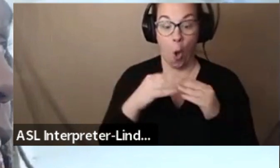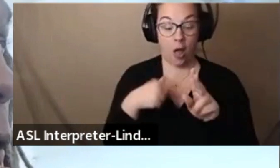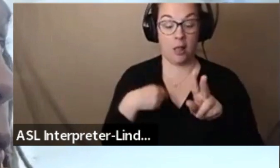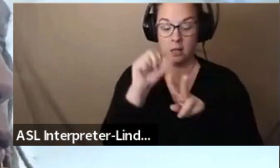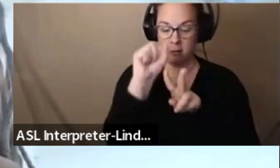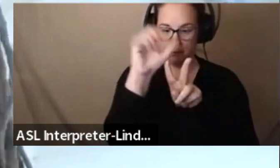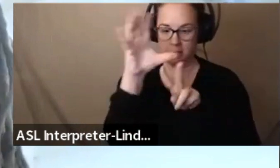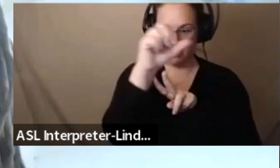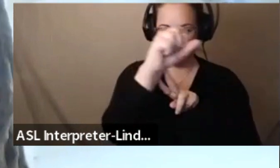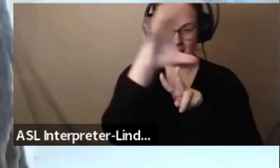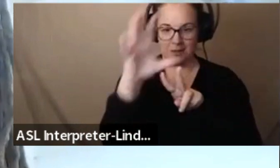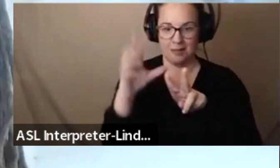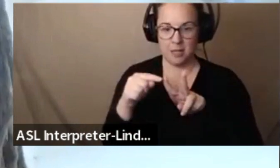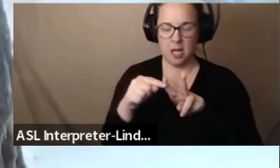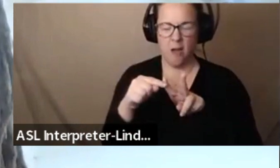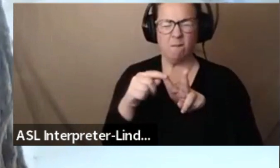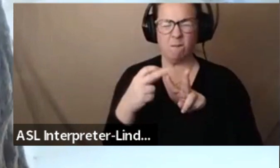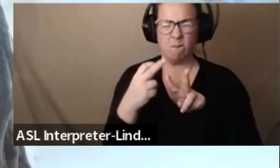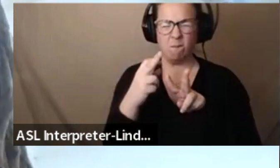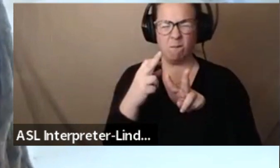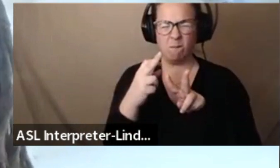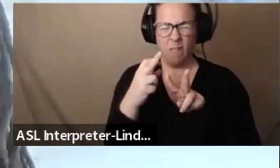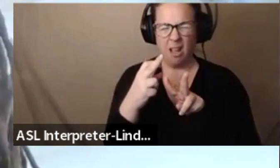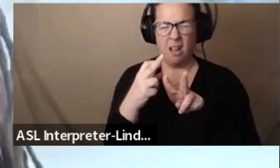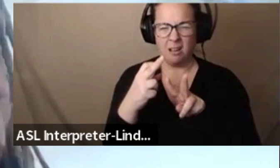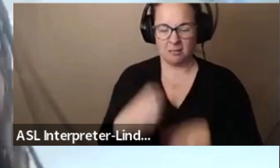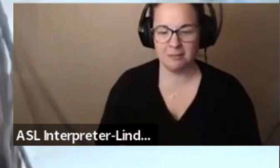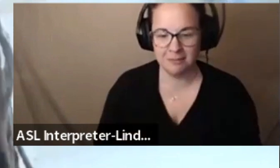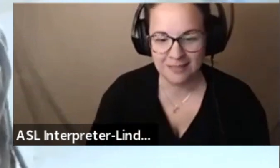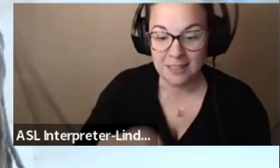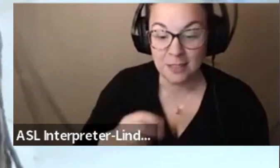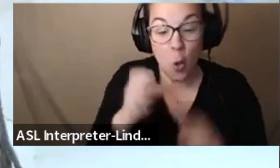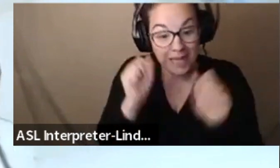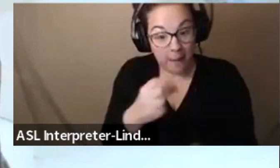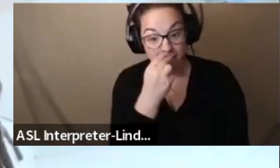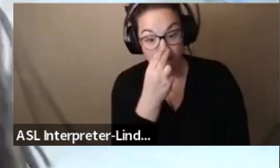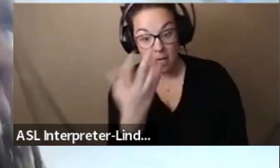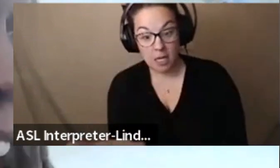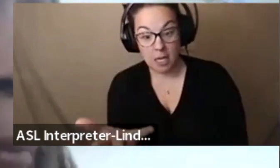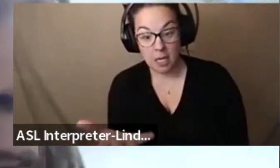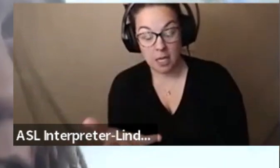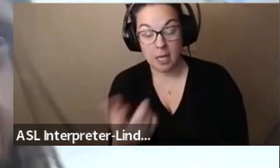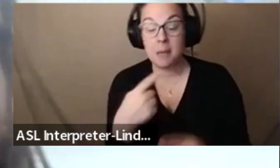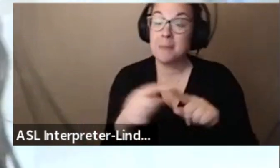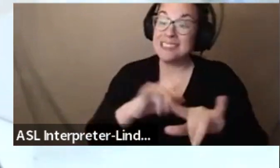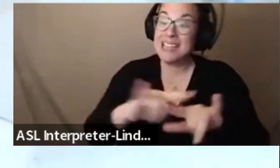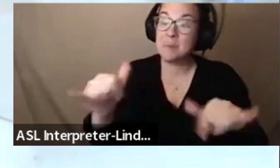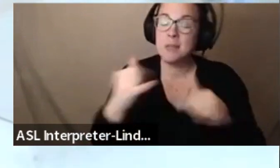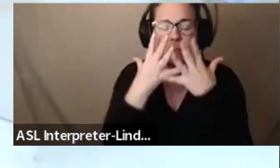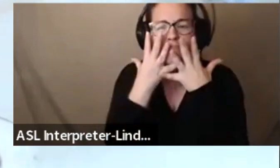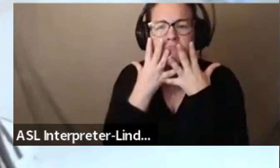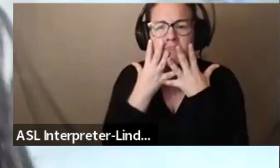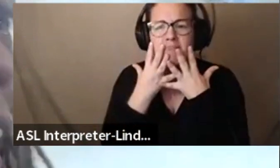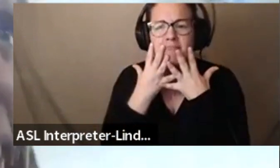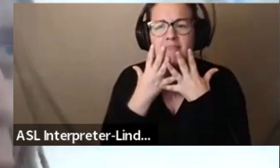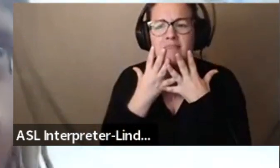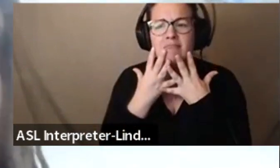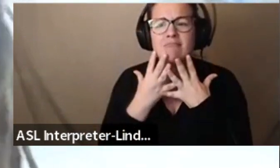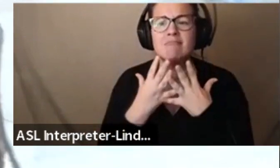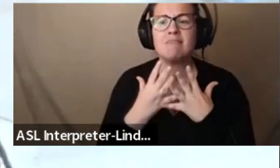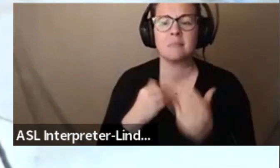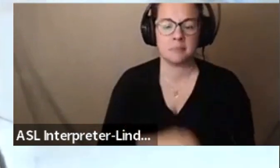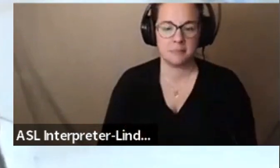well, we've all been fucked over somehow, right? I mean, that's and it can be funny. It can be funny and it's say, oh,